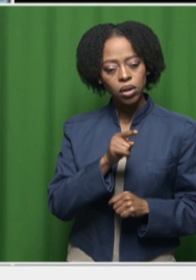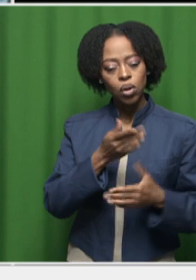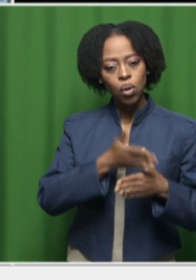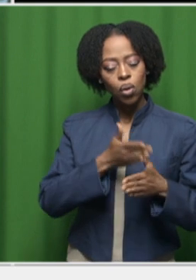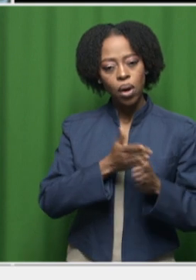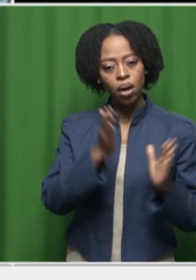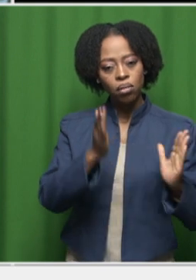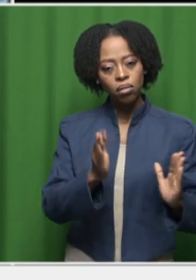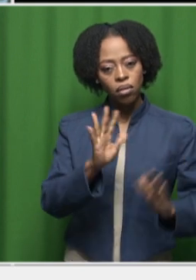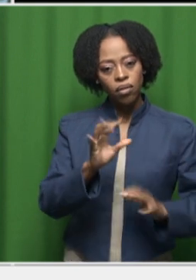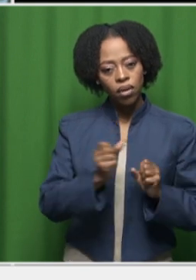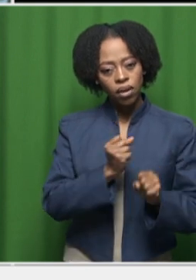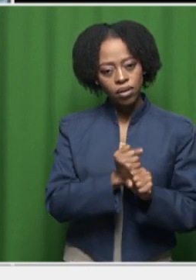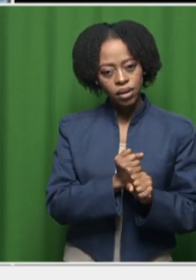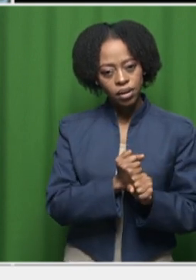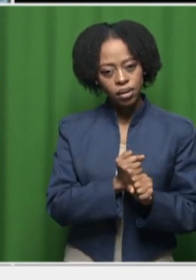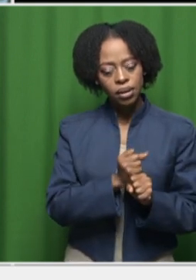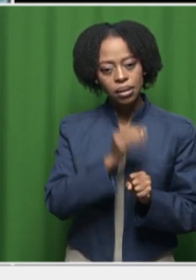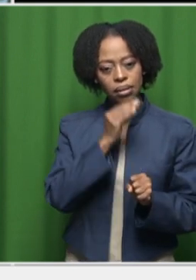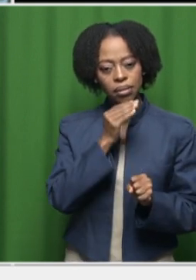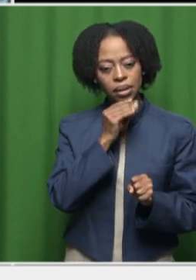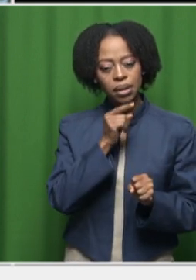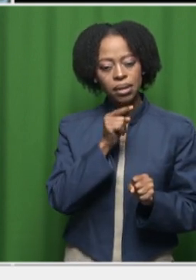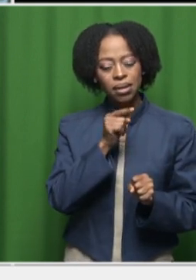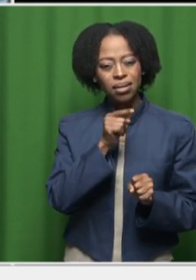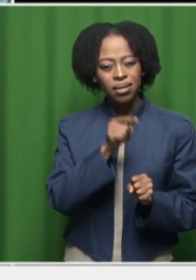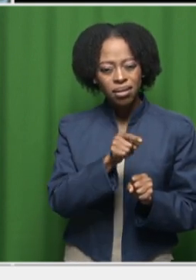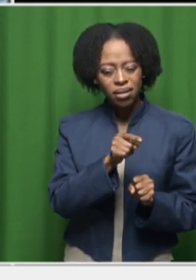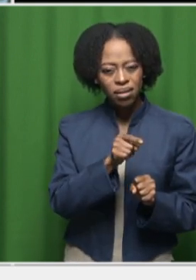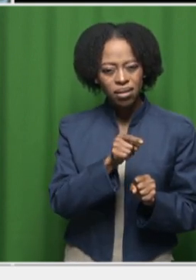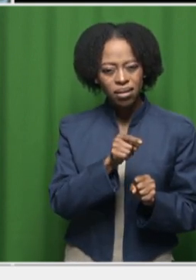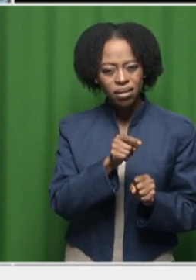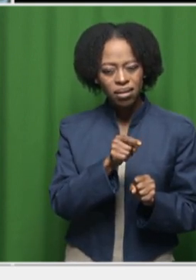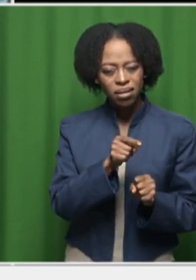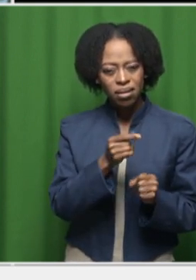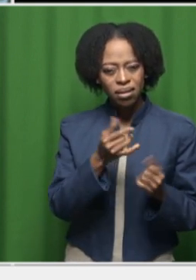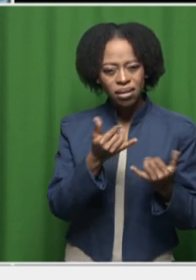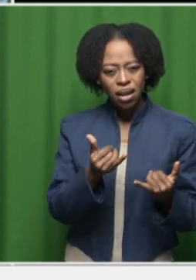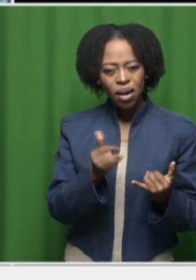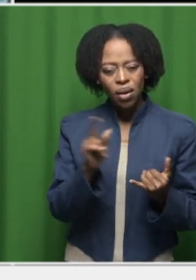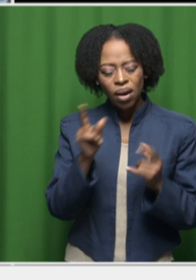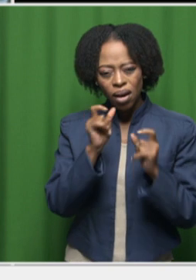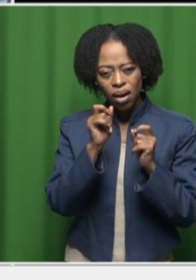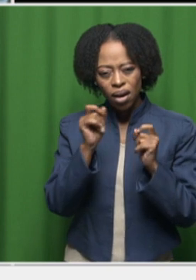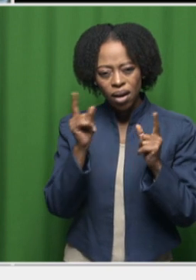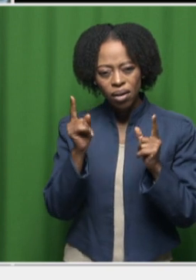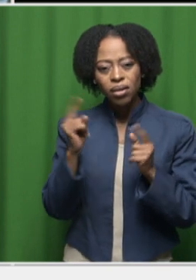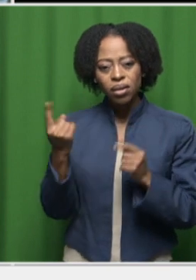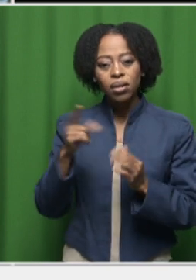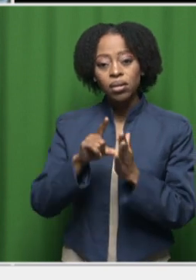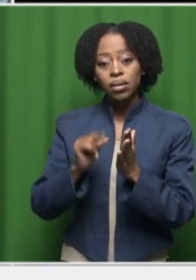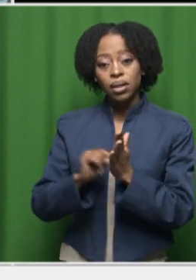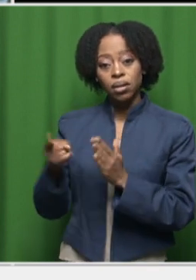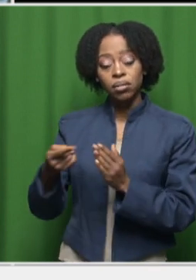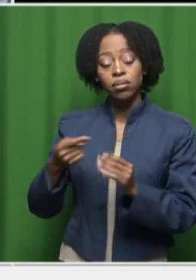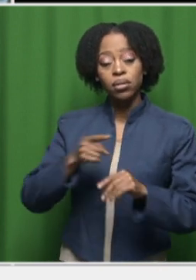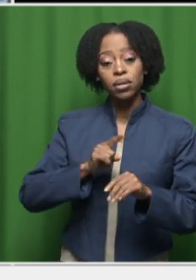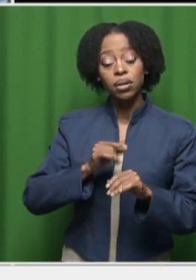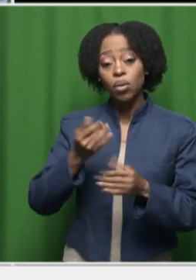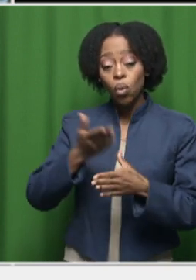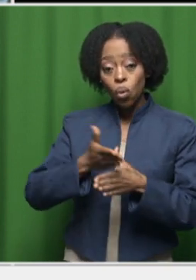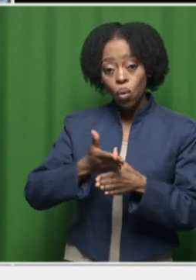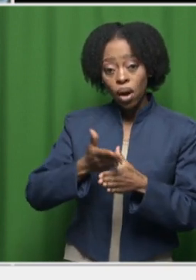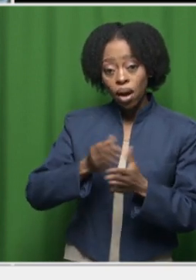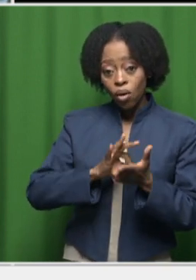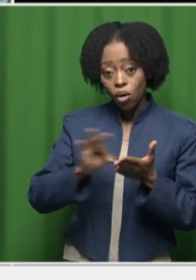years, and we knew that on this particular date, this term is coming to an end. Therefore, we should have planned thoroughly on what